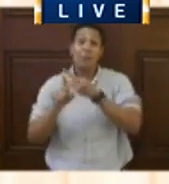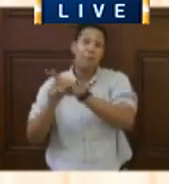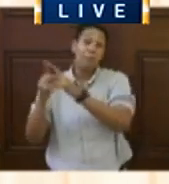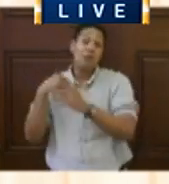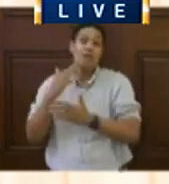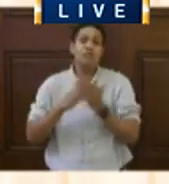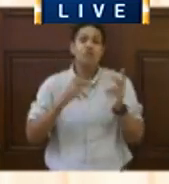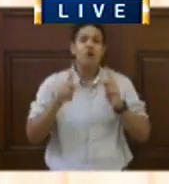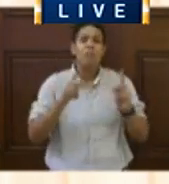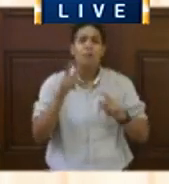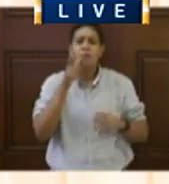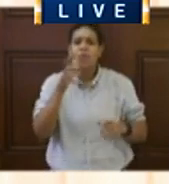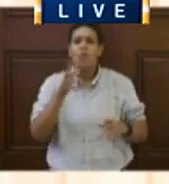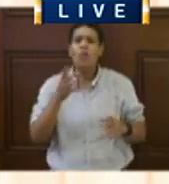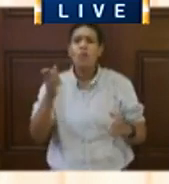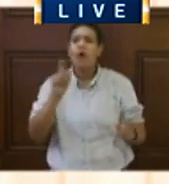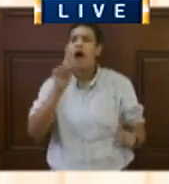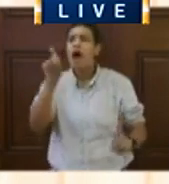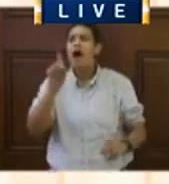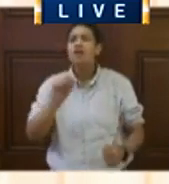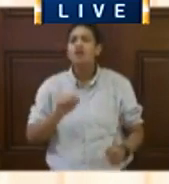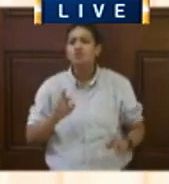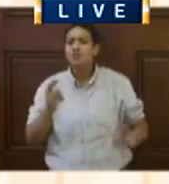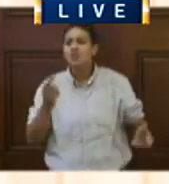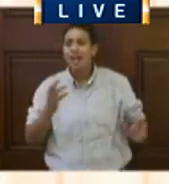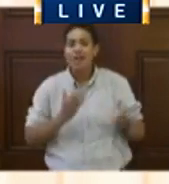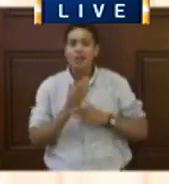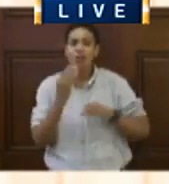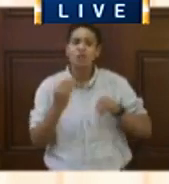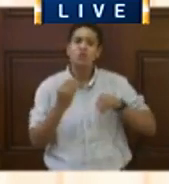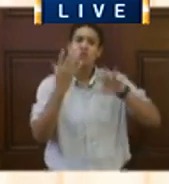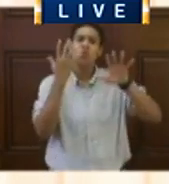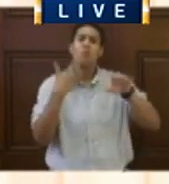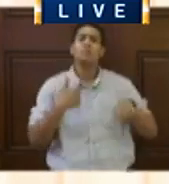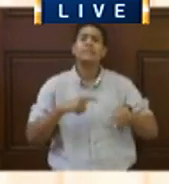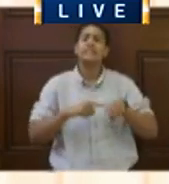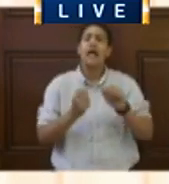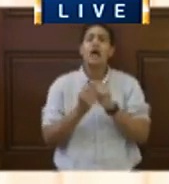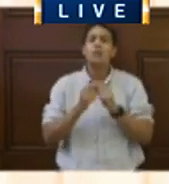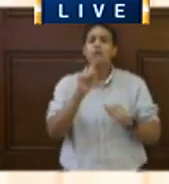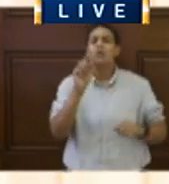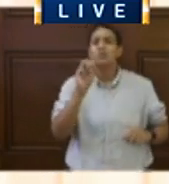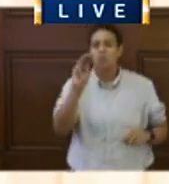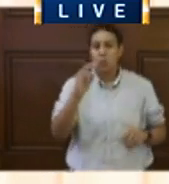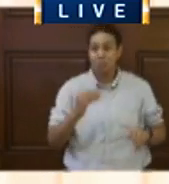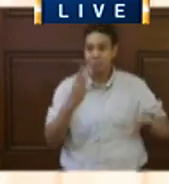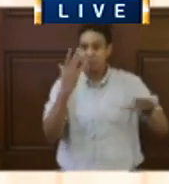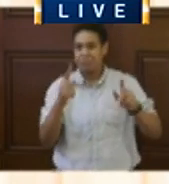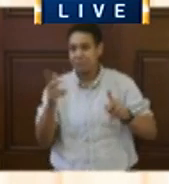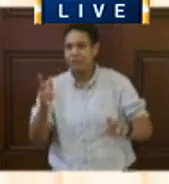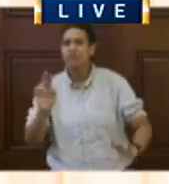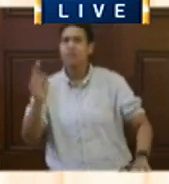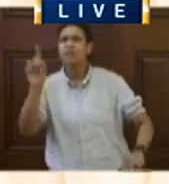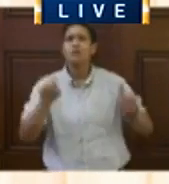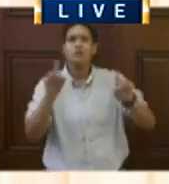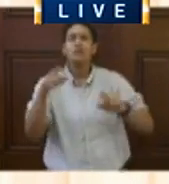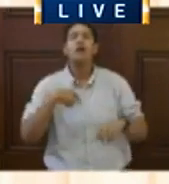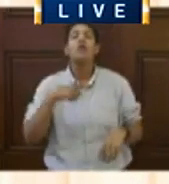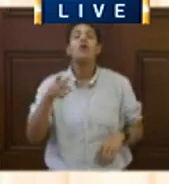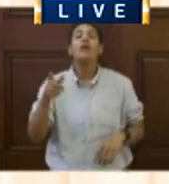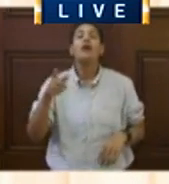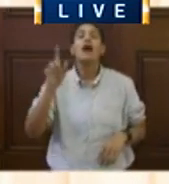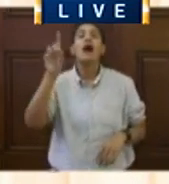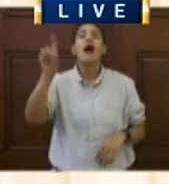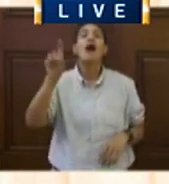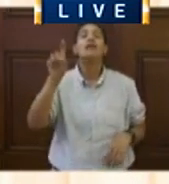lined up to ask you face-to-face, sir, via Zoom. Let me start off with the questions coming from our Ask OPM